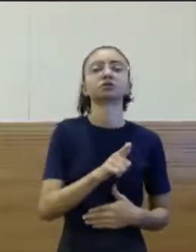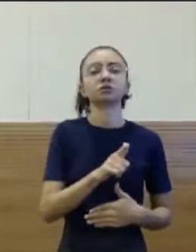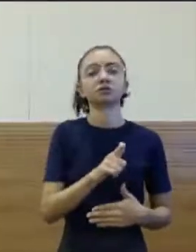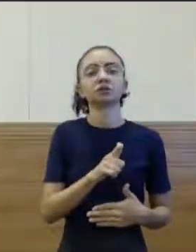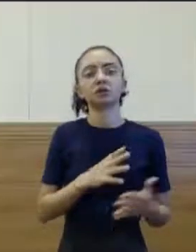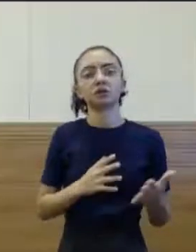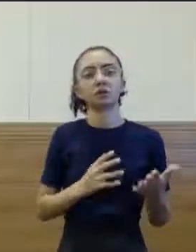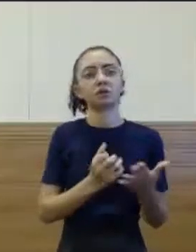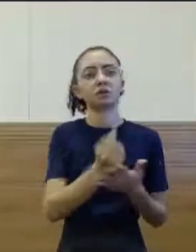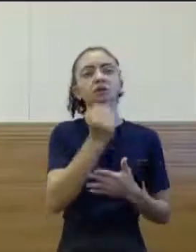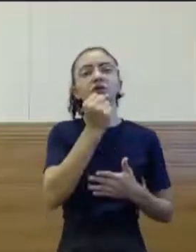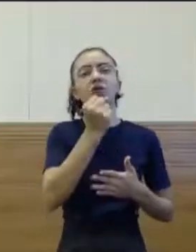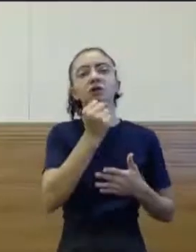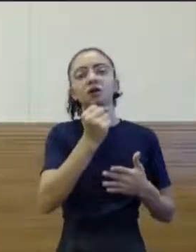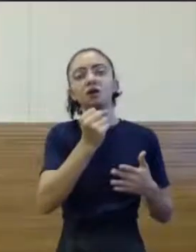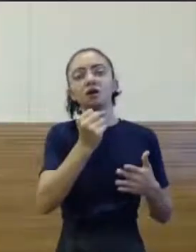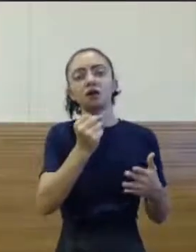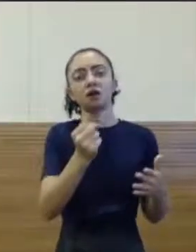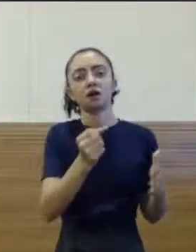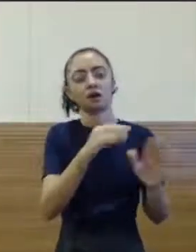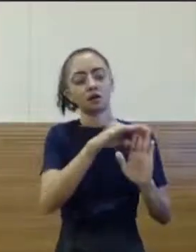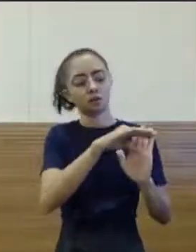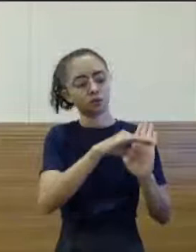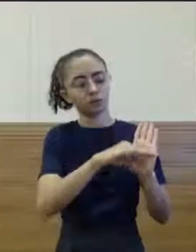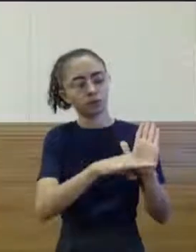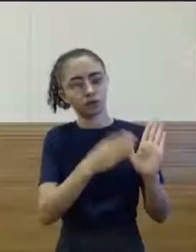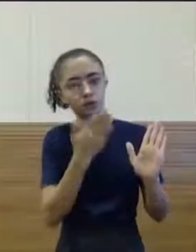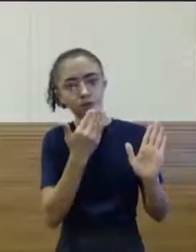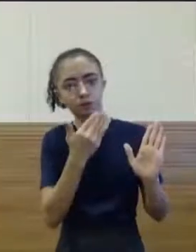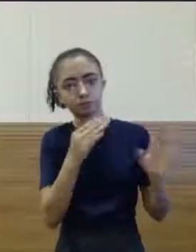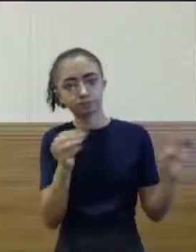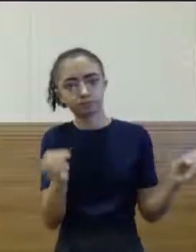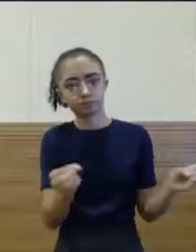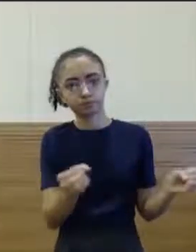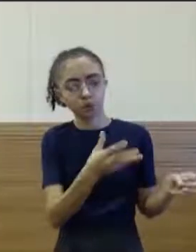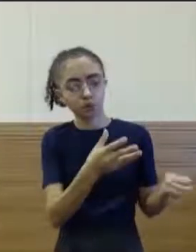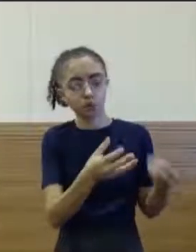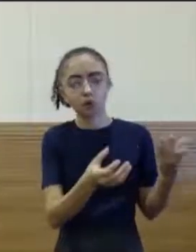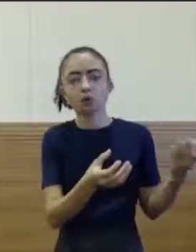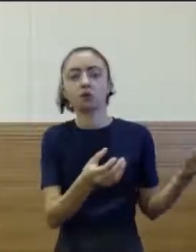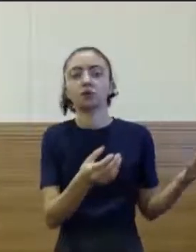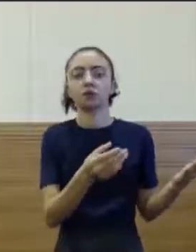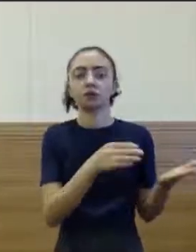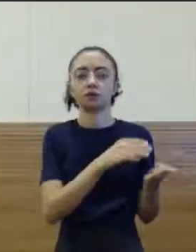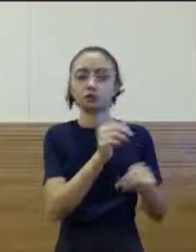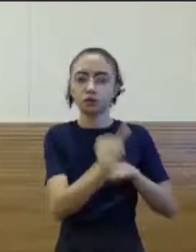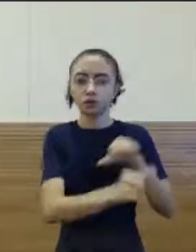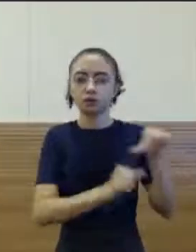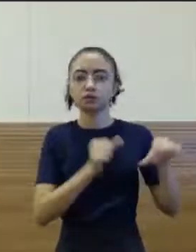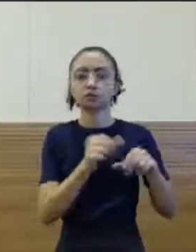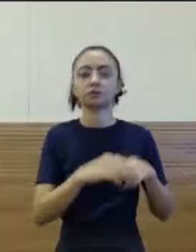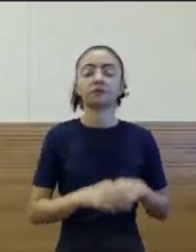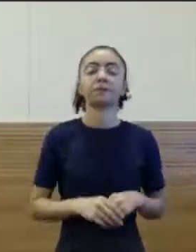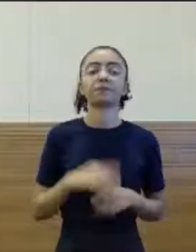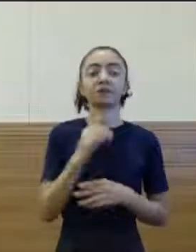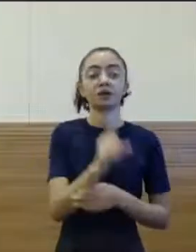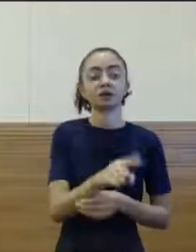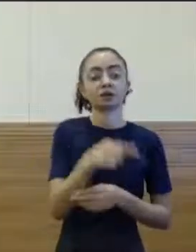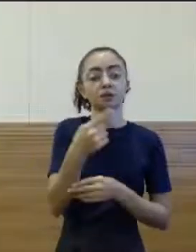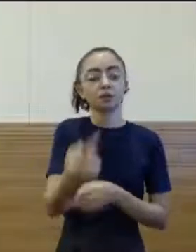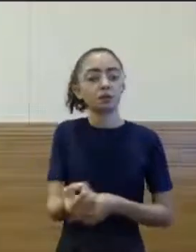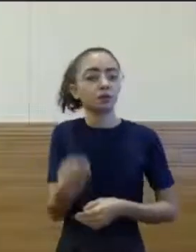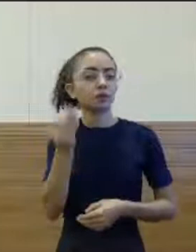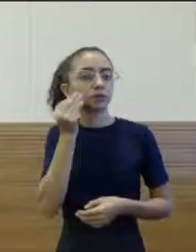to reach that in the updates of these guidelines. And then a process that we prepared the draft, we're validating